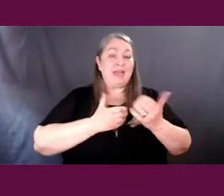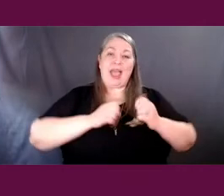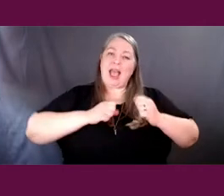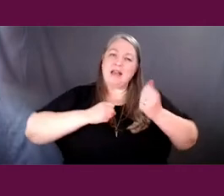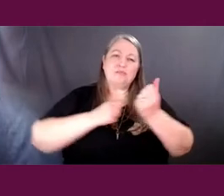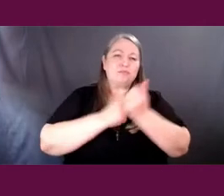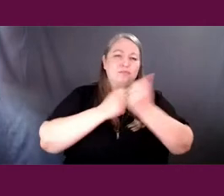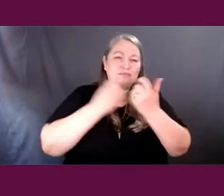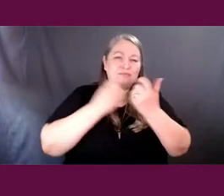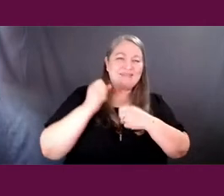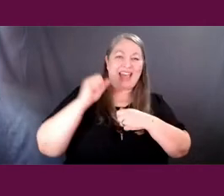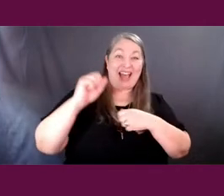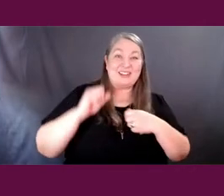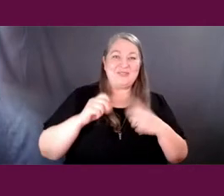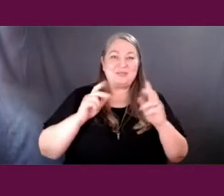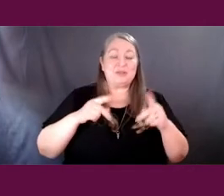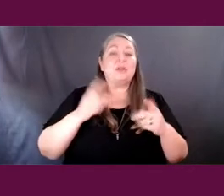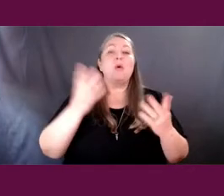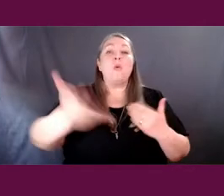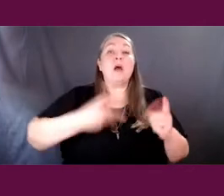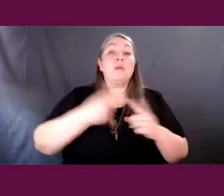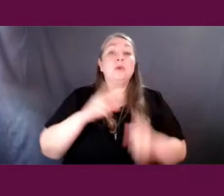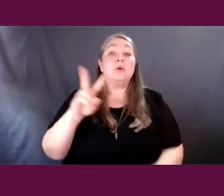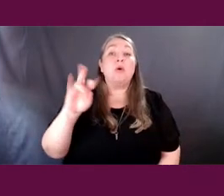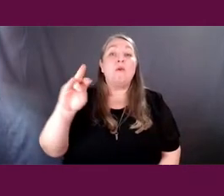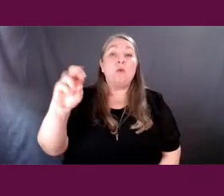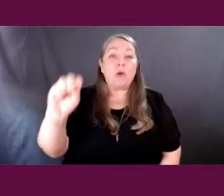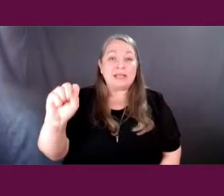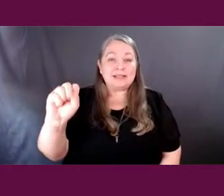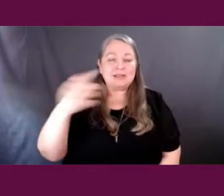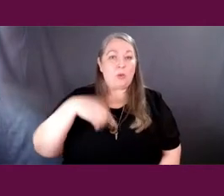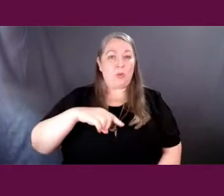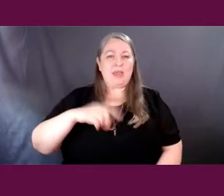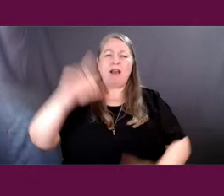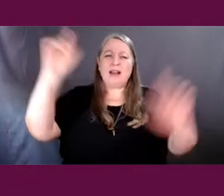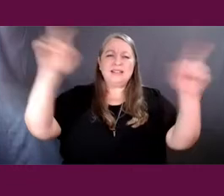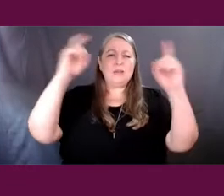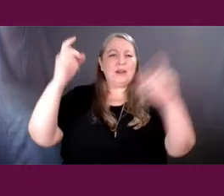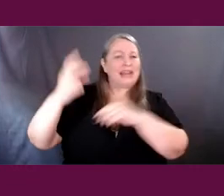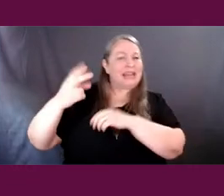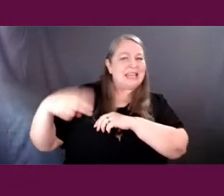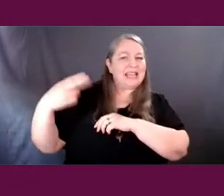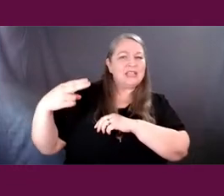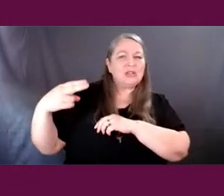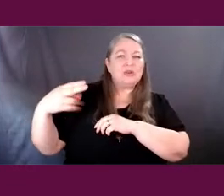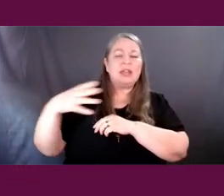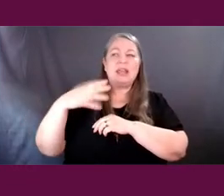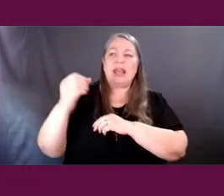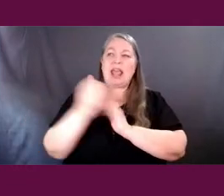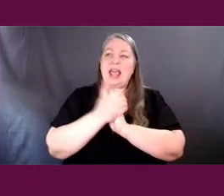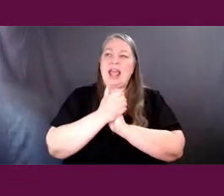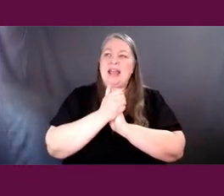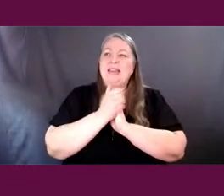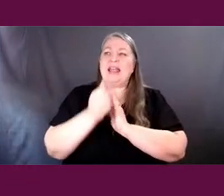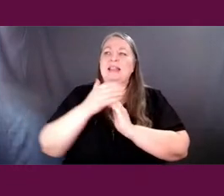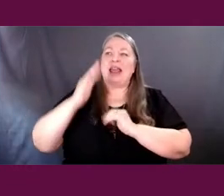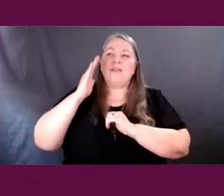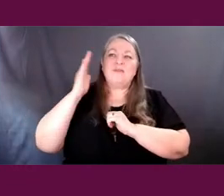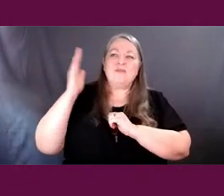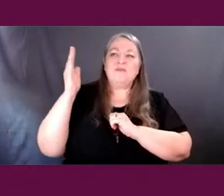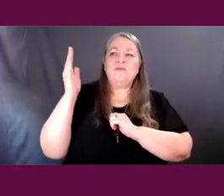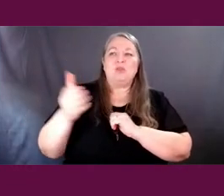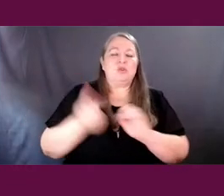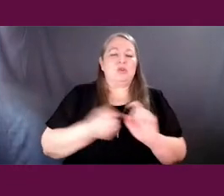to Voices, where we are celebrating the history, impact, and future of all women in our community and